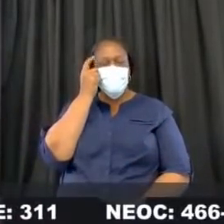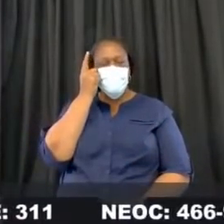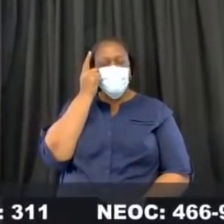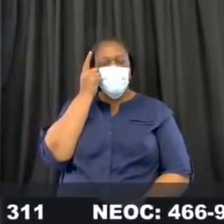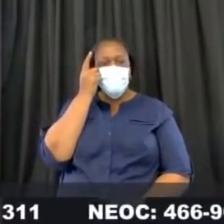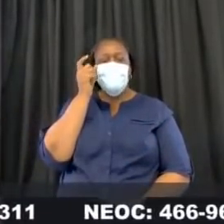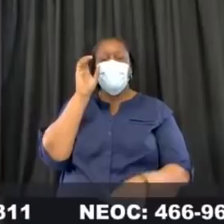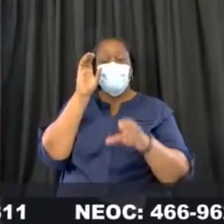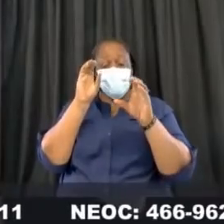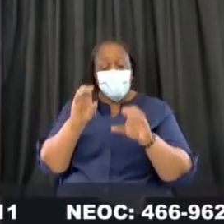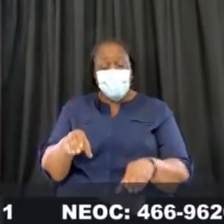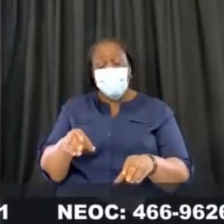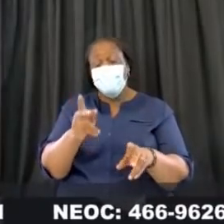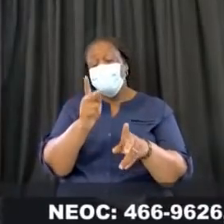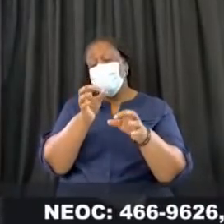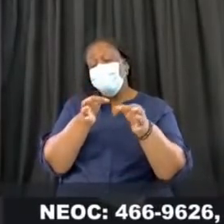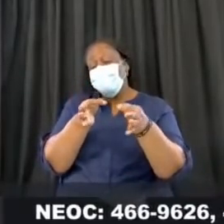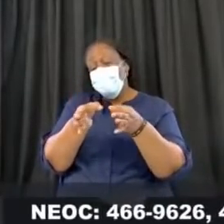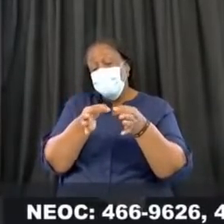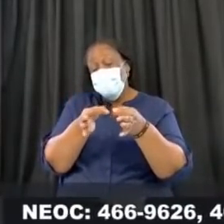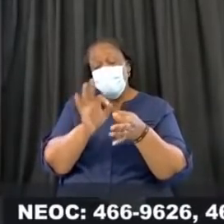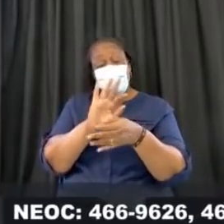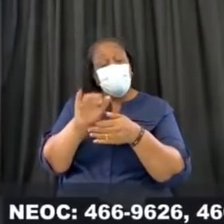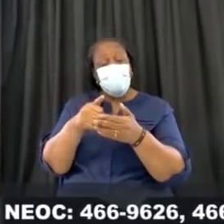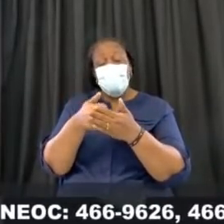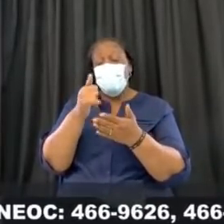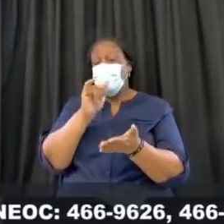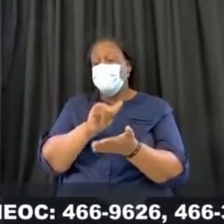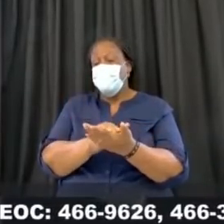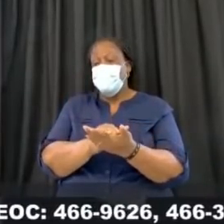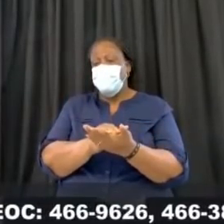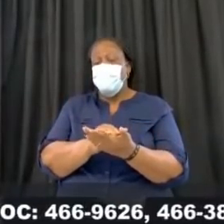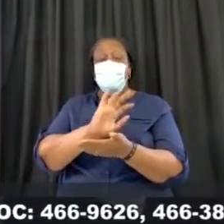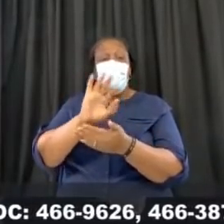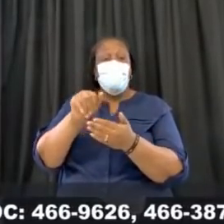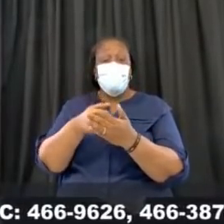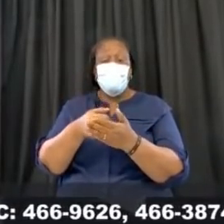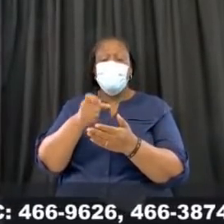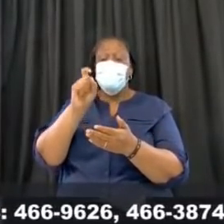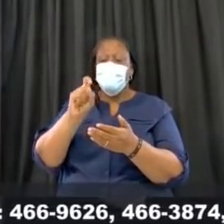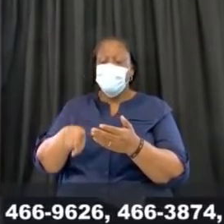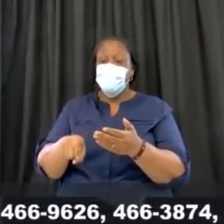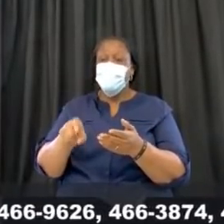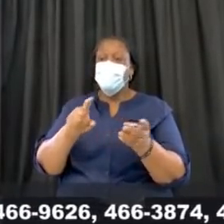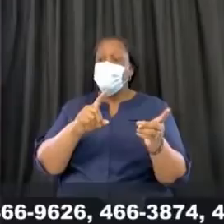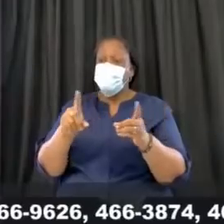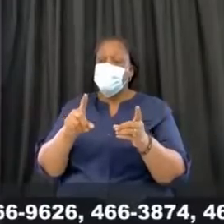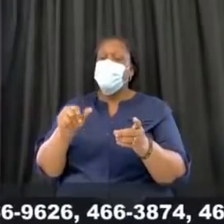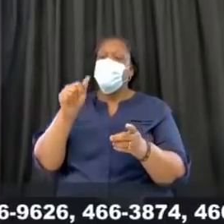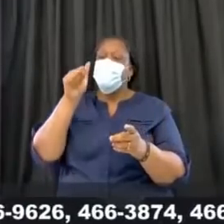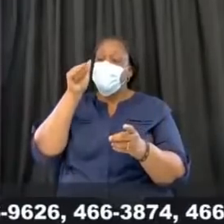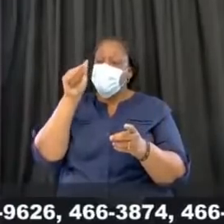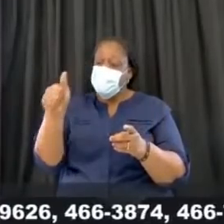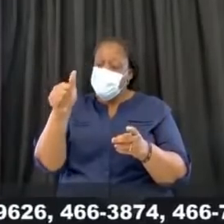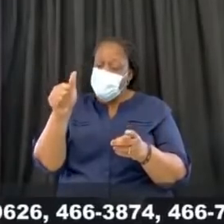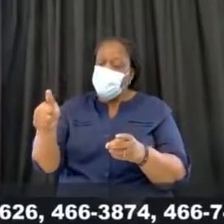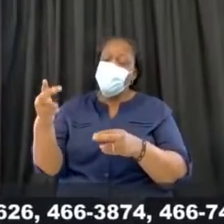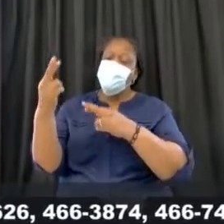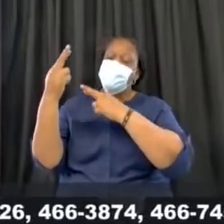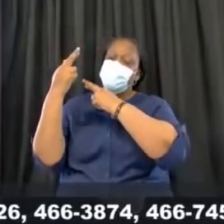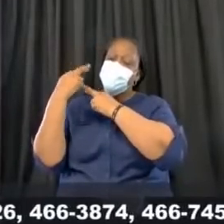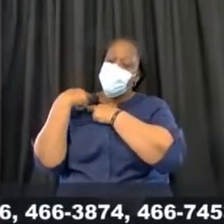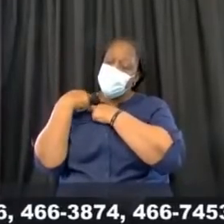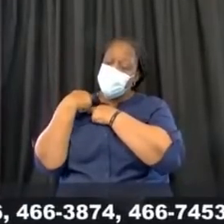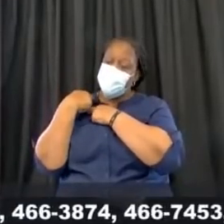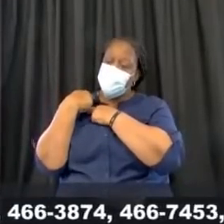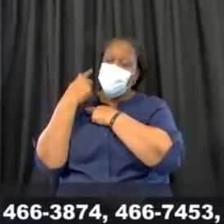can control all of this. The solution is in our hands by persons taking personal